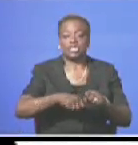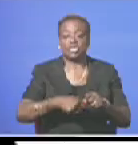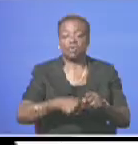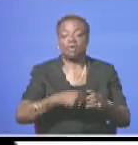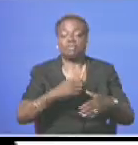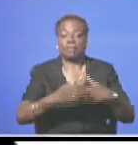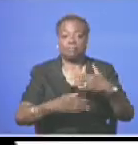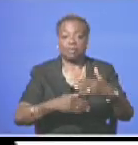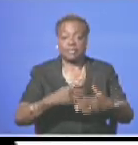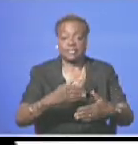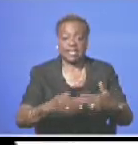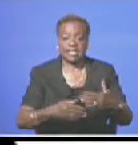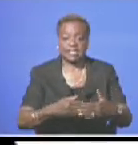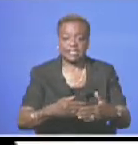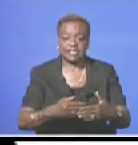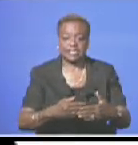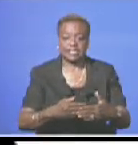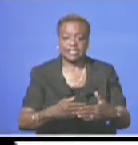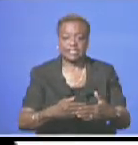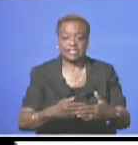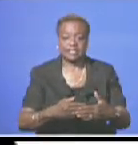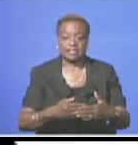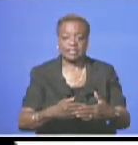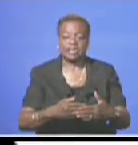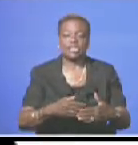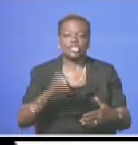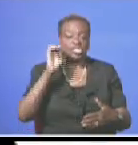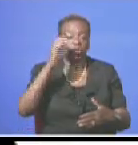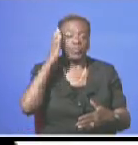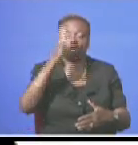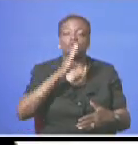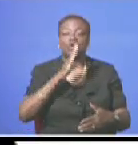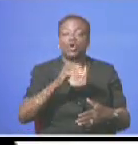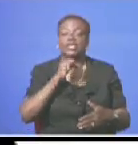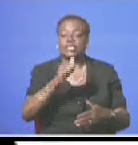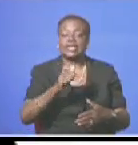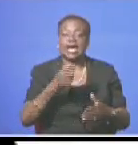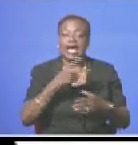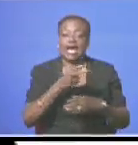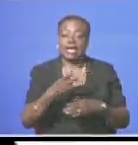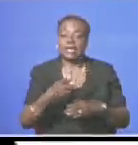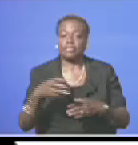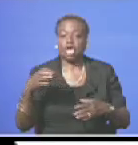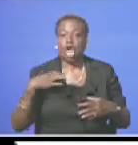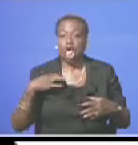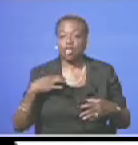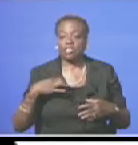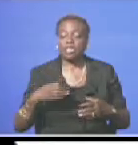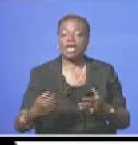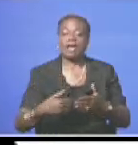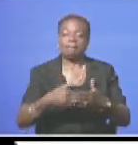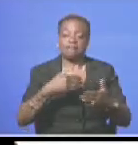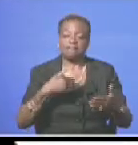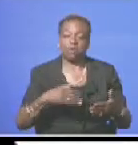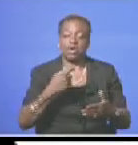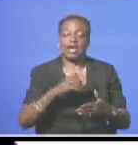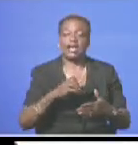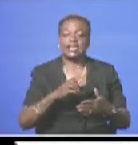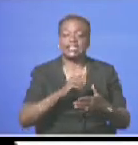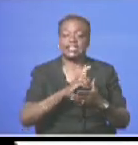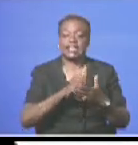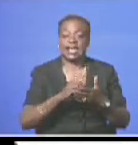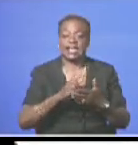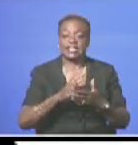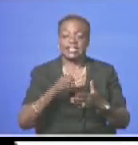the fabric is maximized and not cut before her design is fully realized. I cut the sheeting into the style